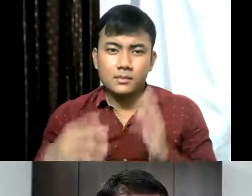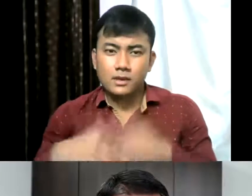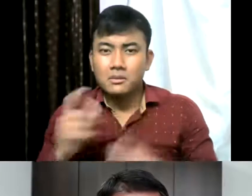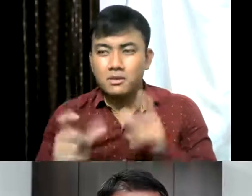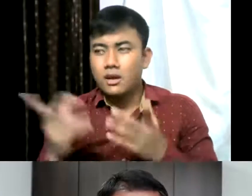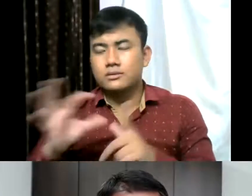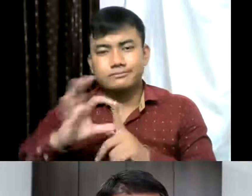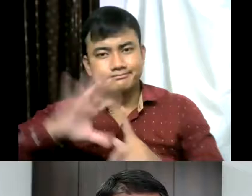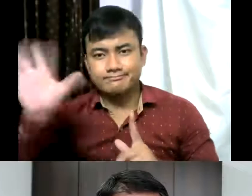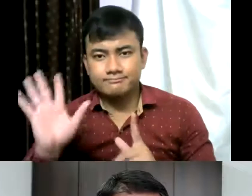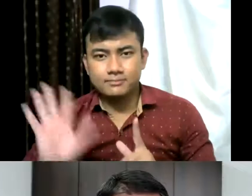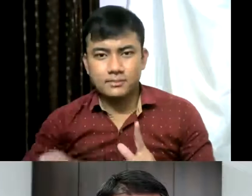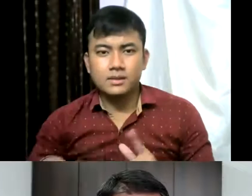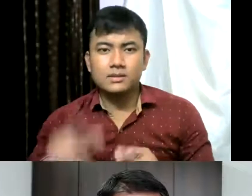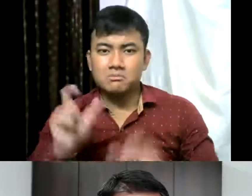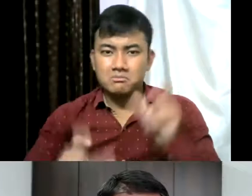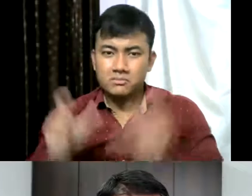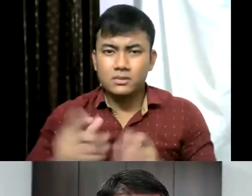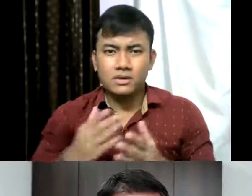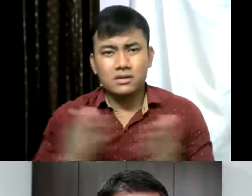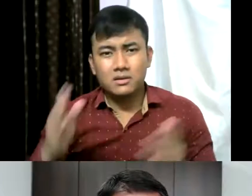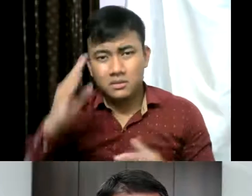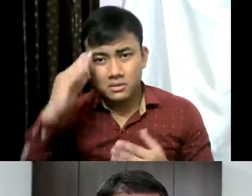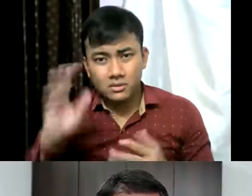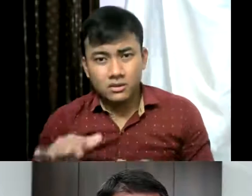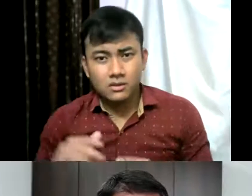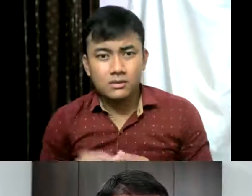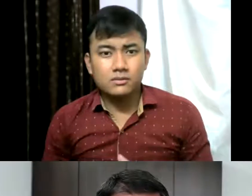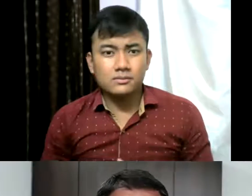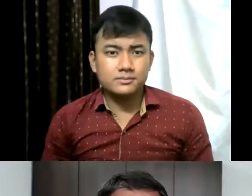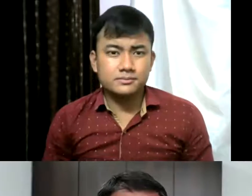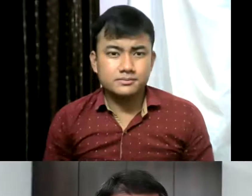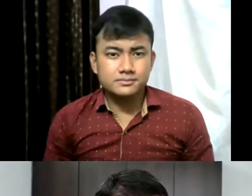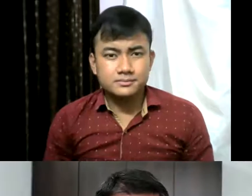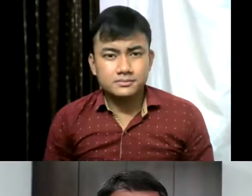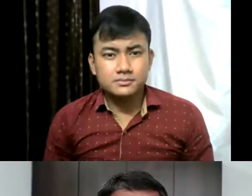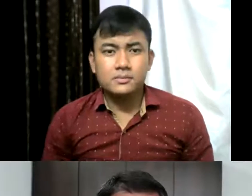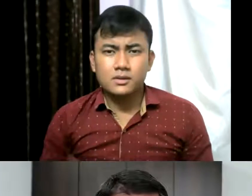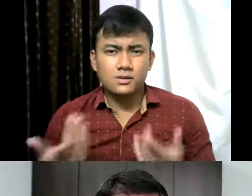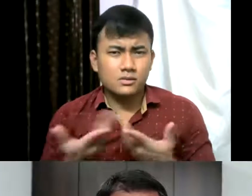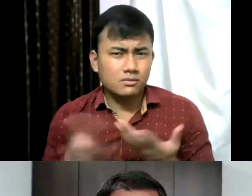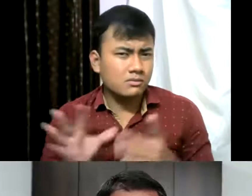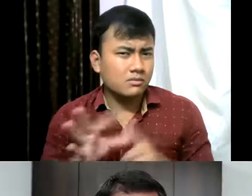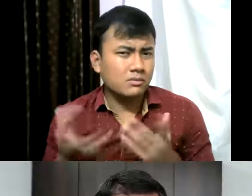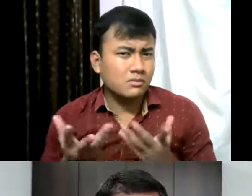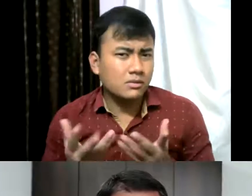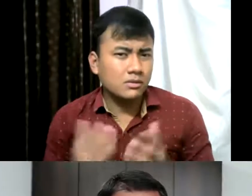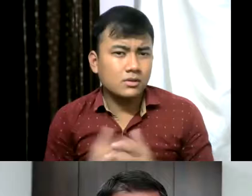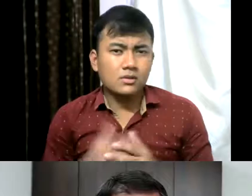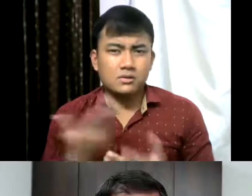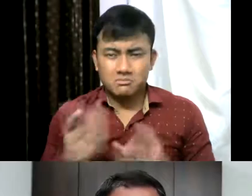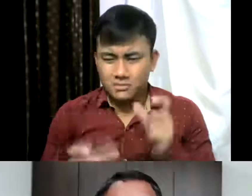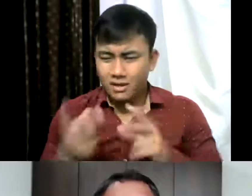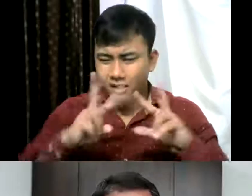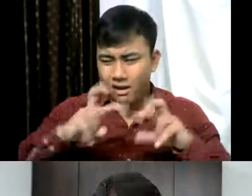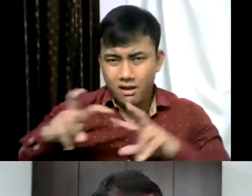disastrous. People were already manufacturing their geographies of sexuality, right? So what the explore option did was it